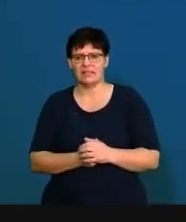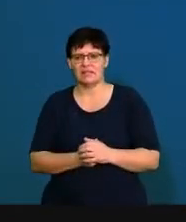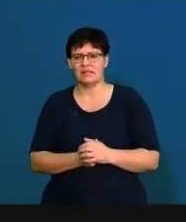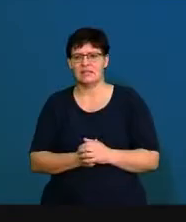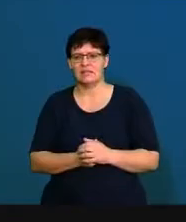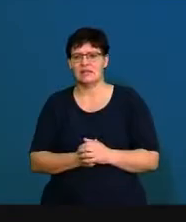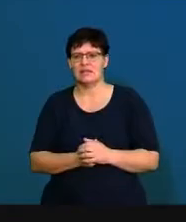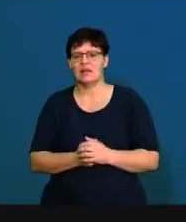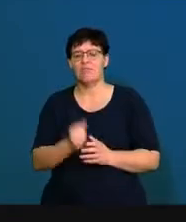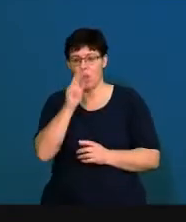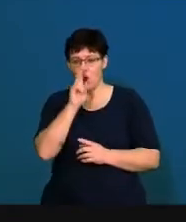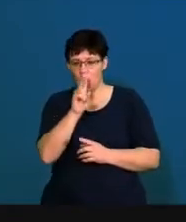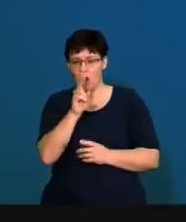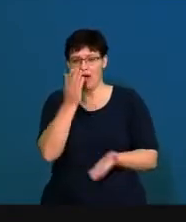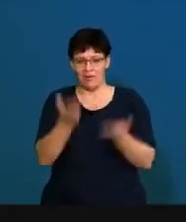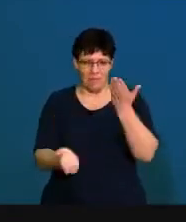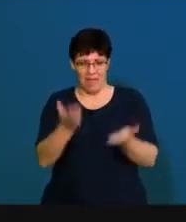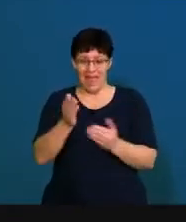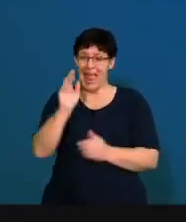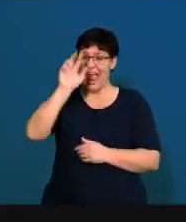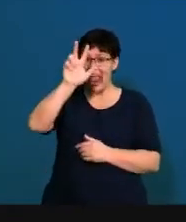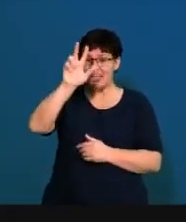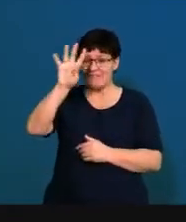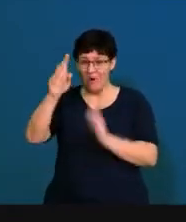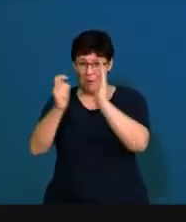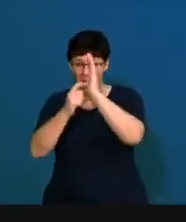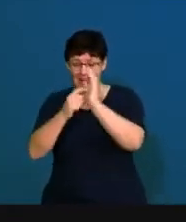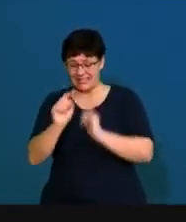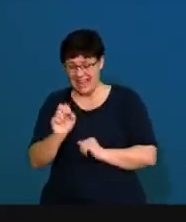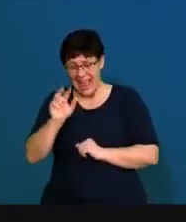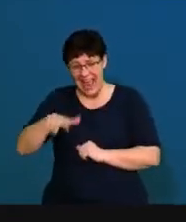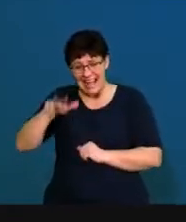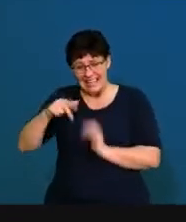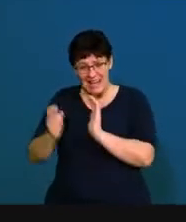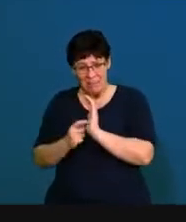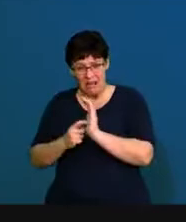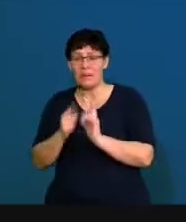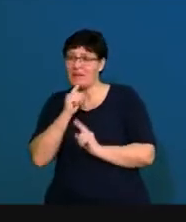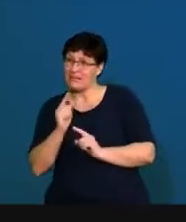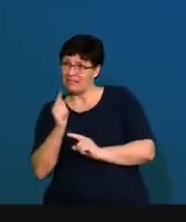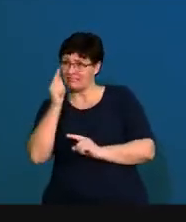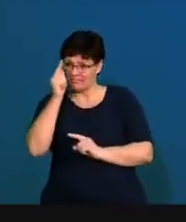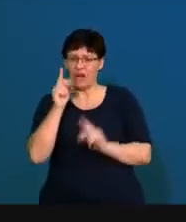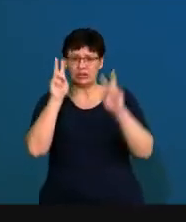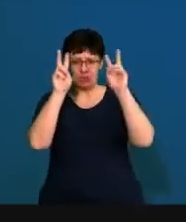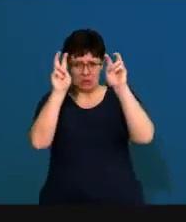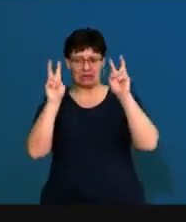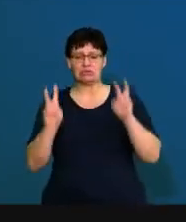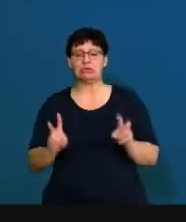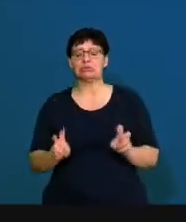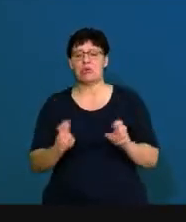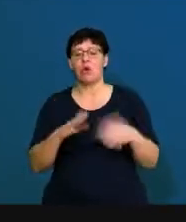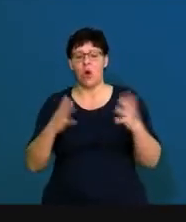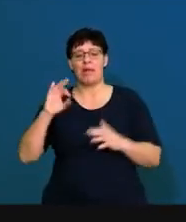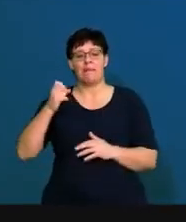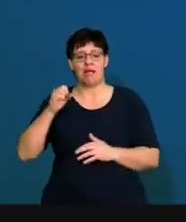but look at the comparison there, 84, 18. It means a lot of emphasis is on topics on,